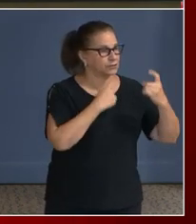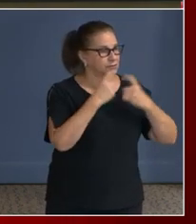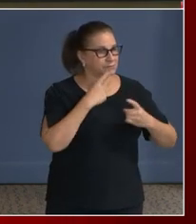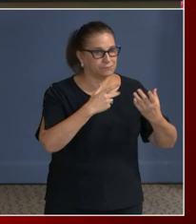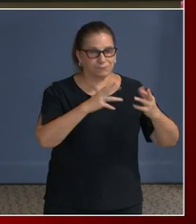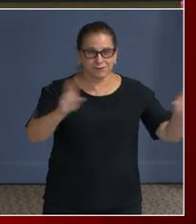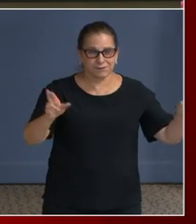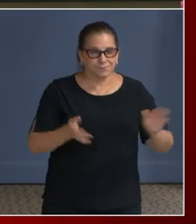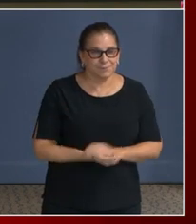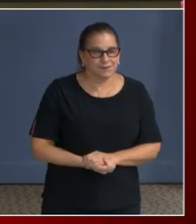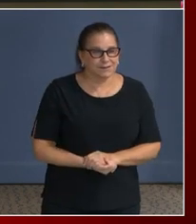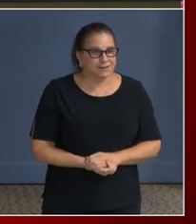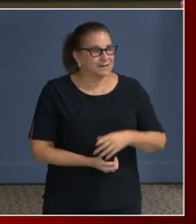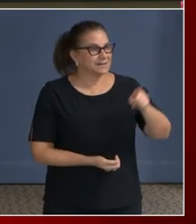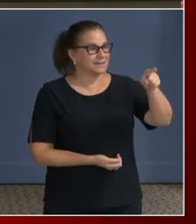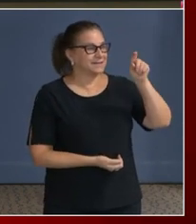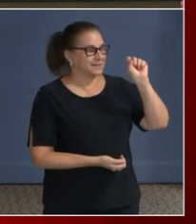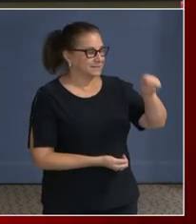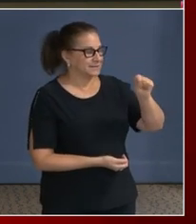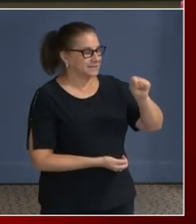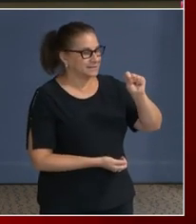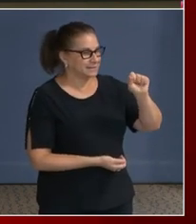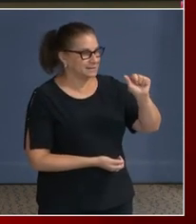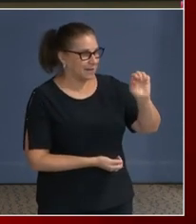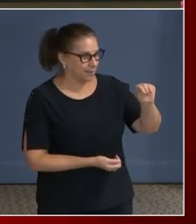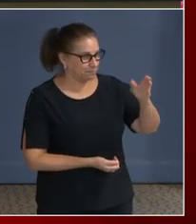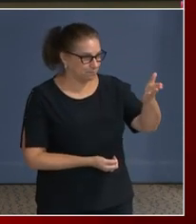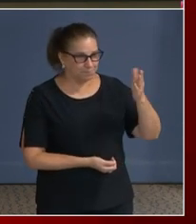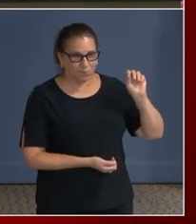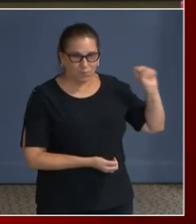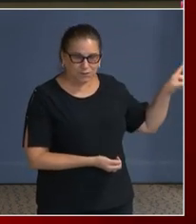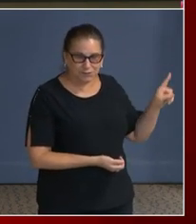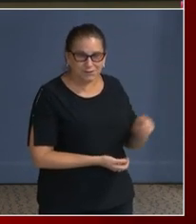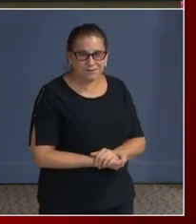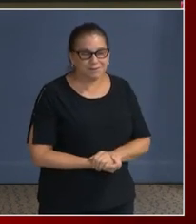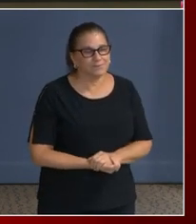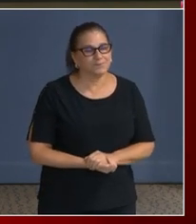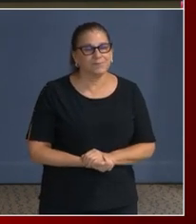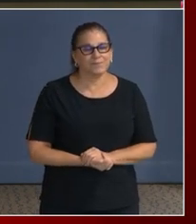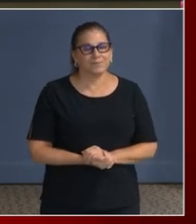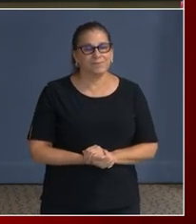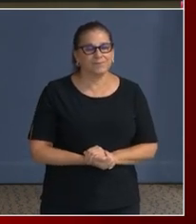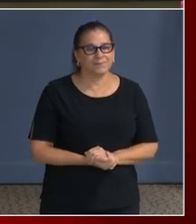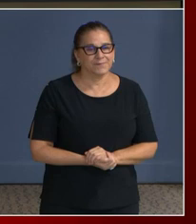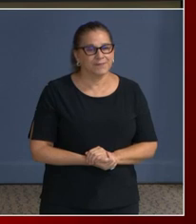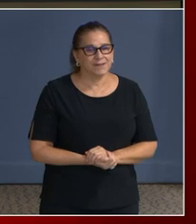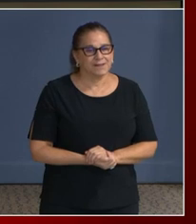Yes, Sam? Just quickly, the Engine 2 fire station, why is that part of the Republican?